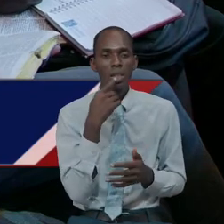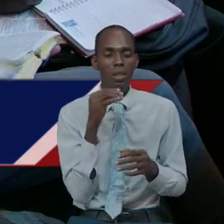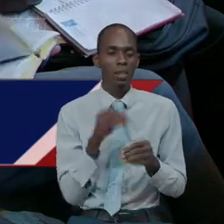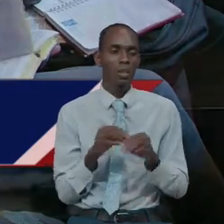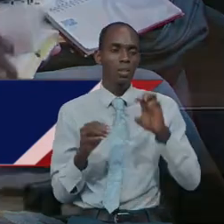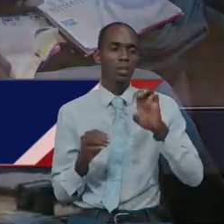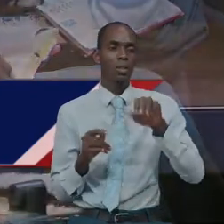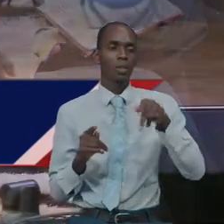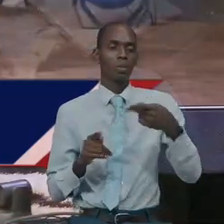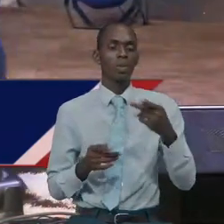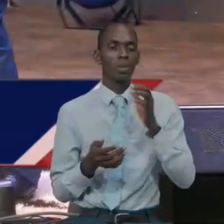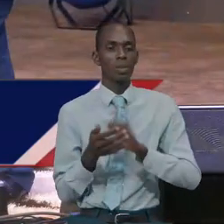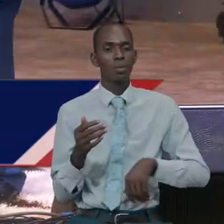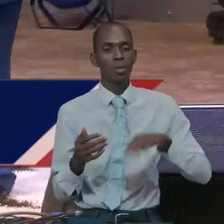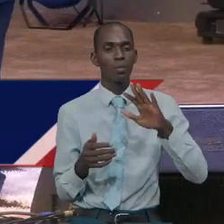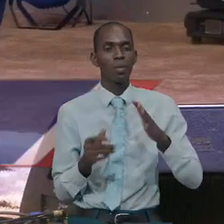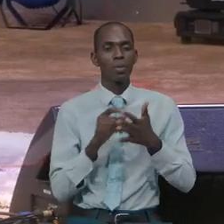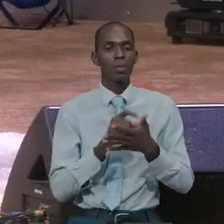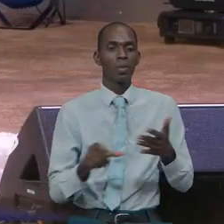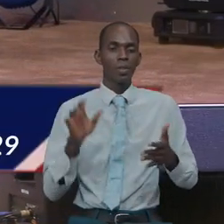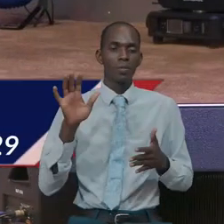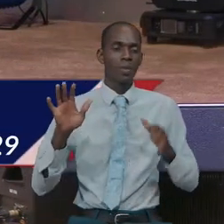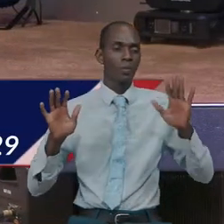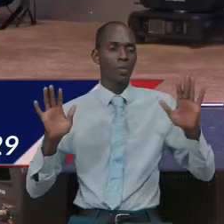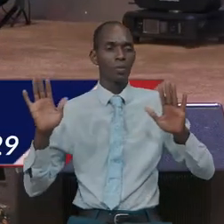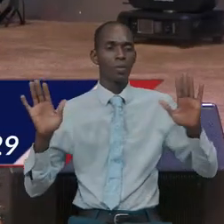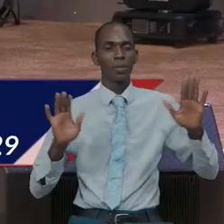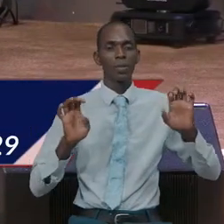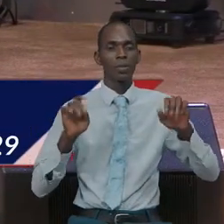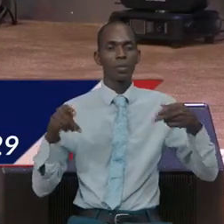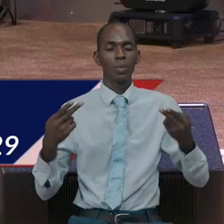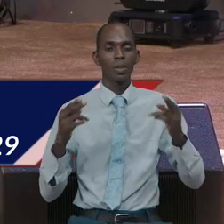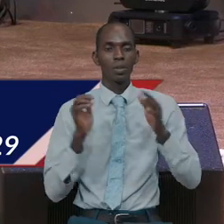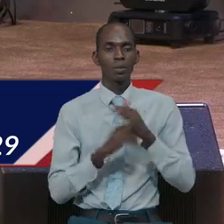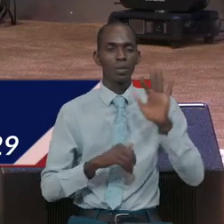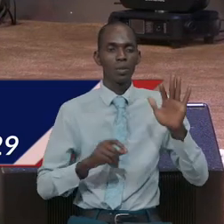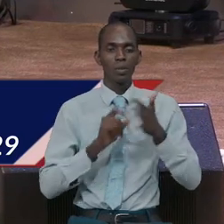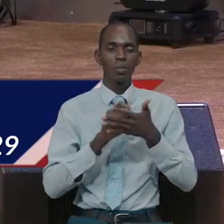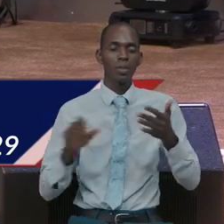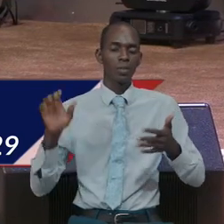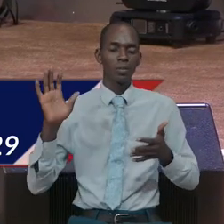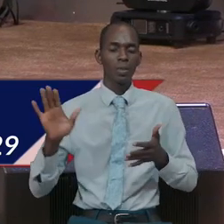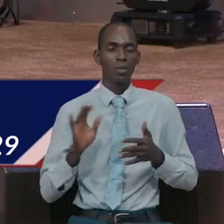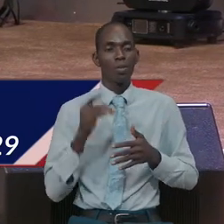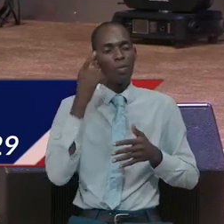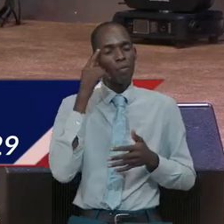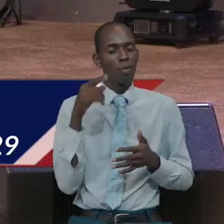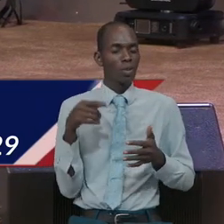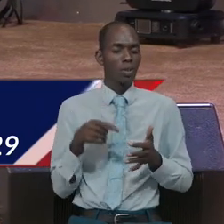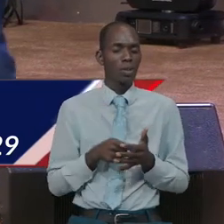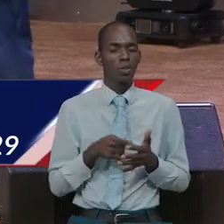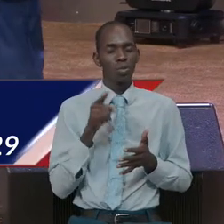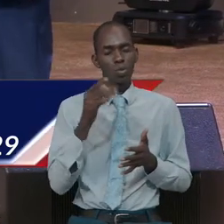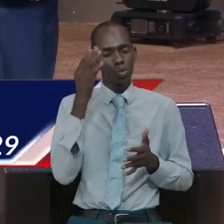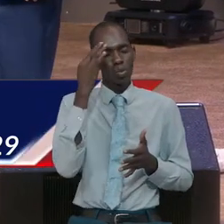chapter 5, and we're reading from verse 5. Ephesians chapter 5, verse 5, for this you know,